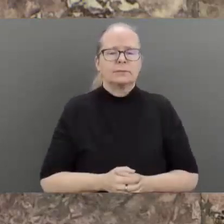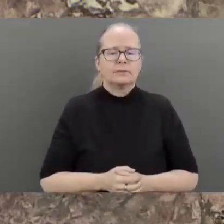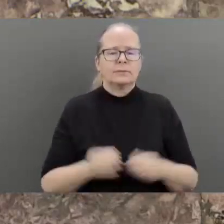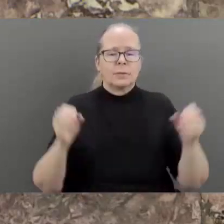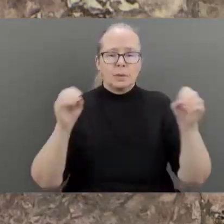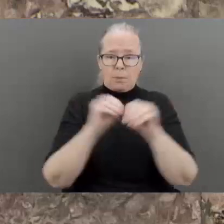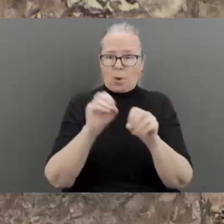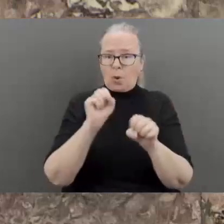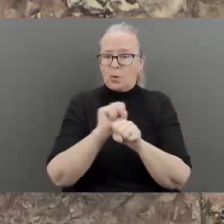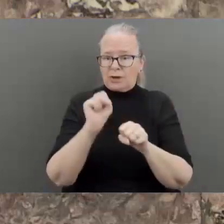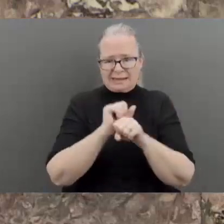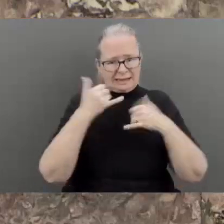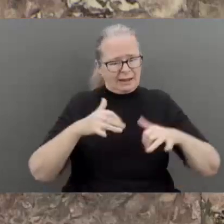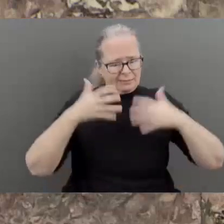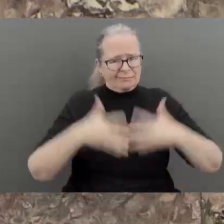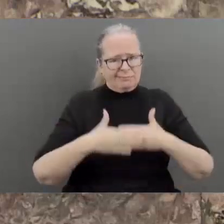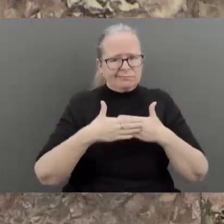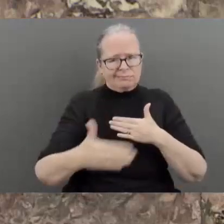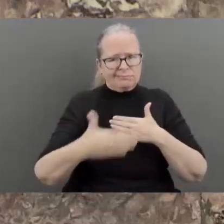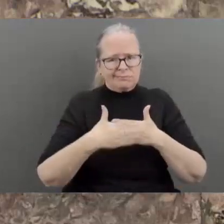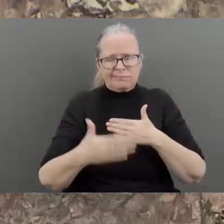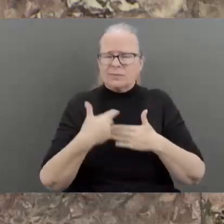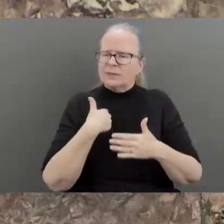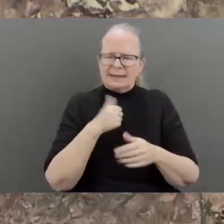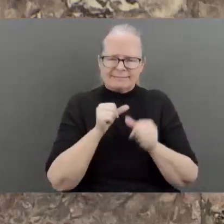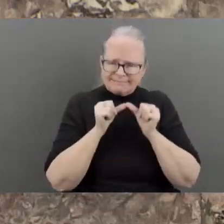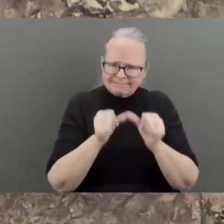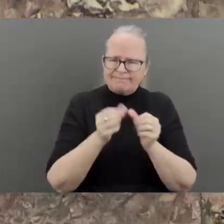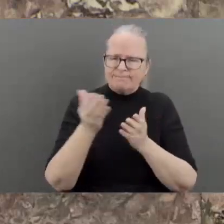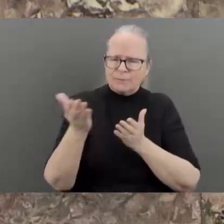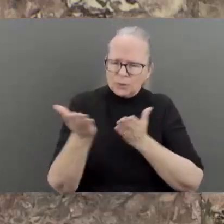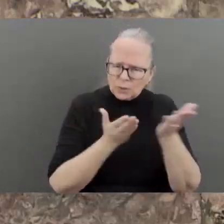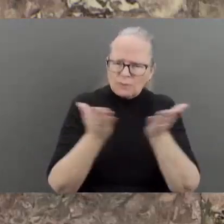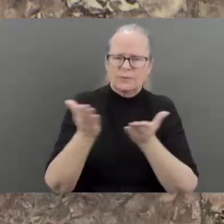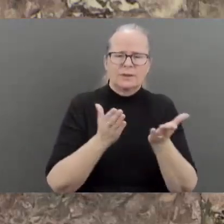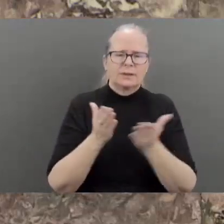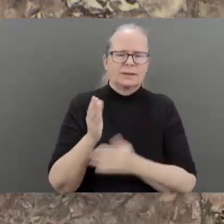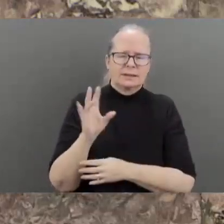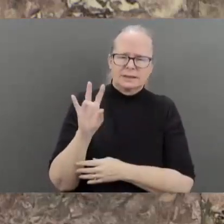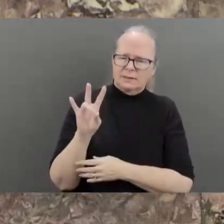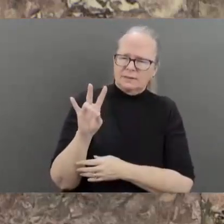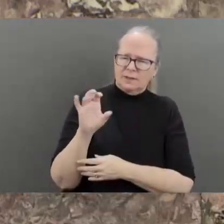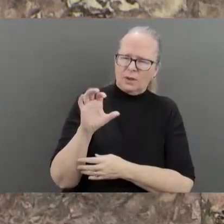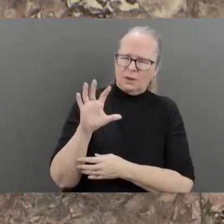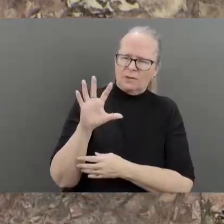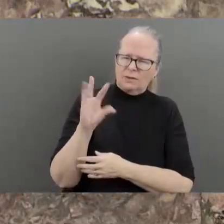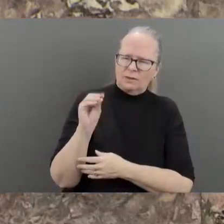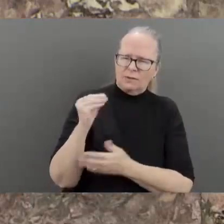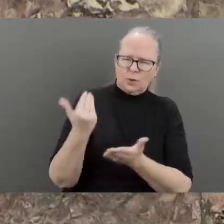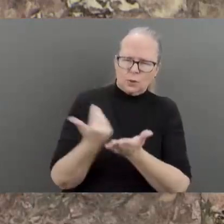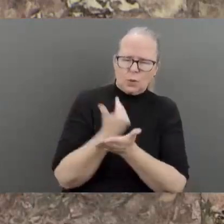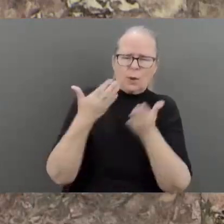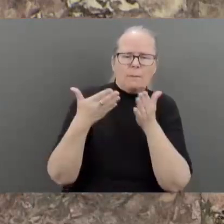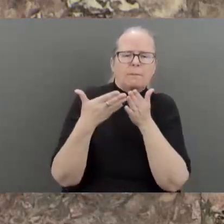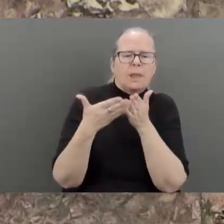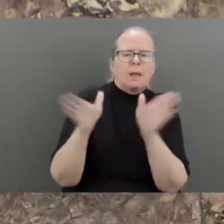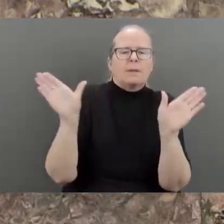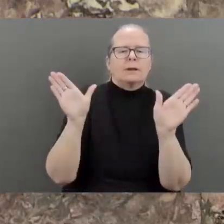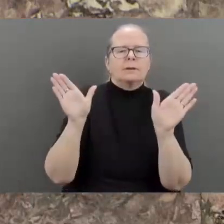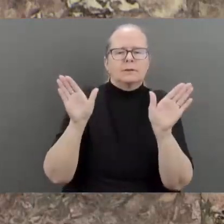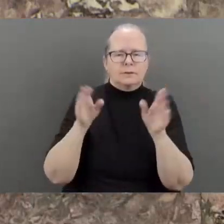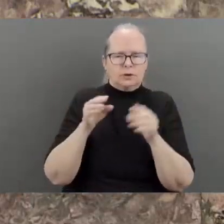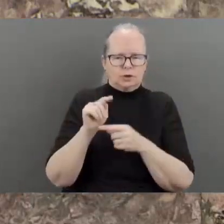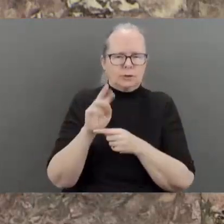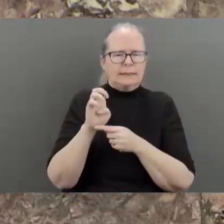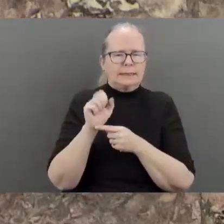treatment beds, over 750 publicly funded new treatment beds, Mr. Speaker. We are continuing to build out services